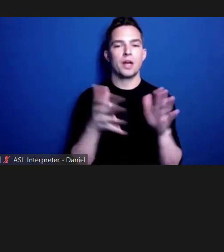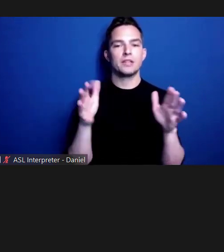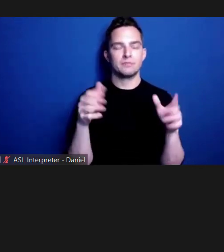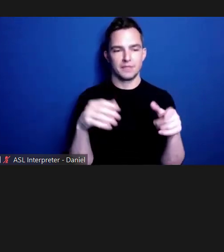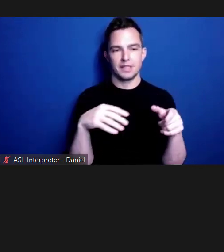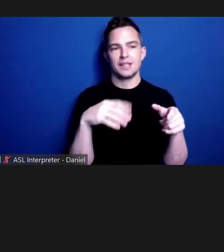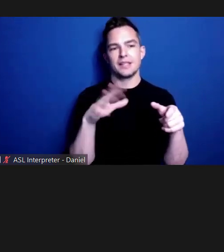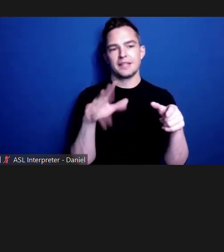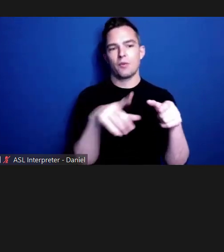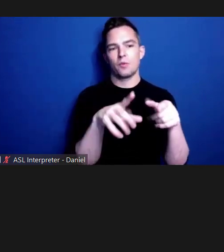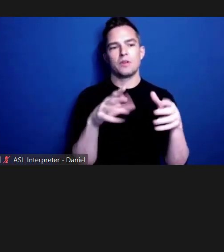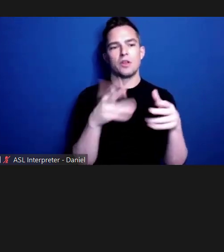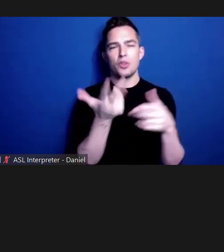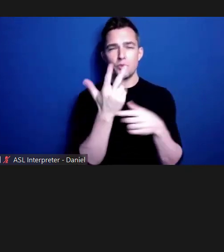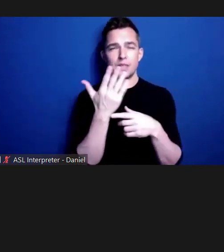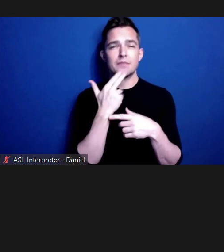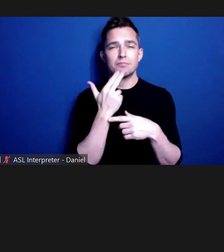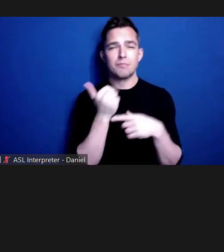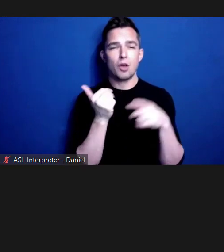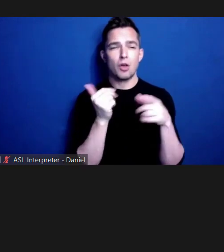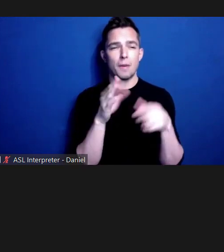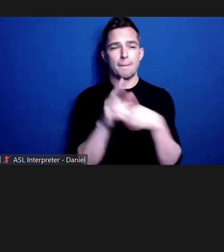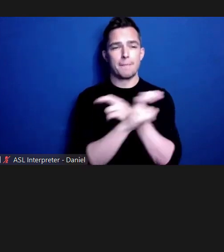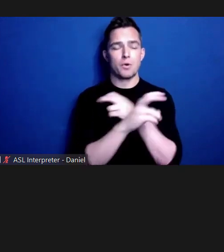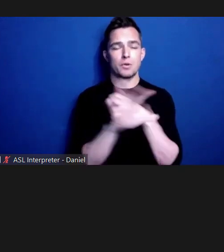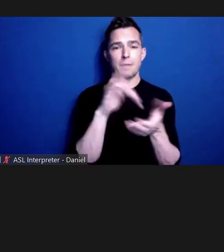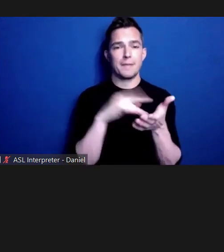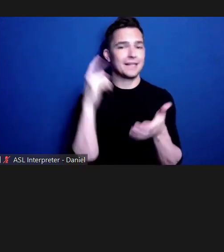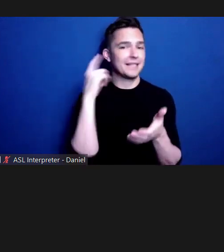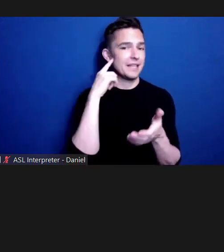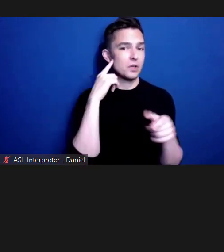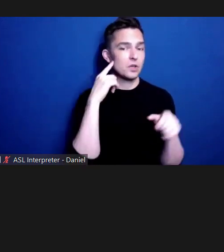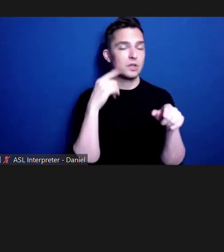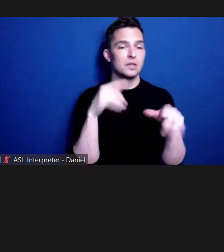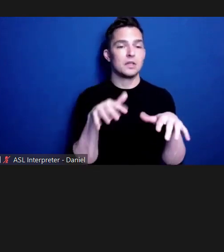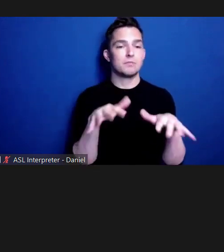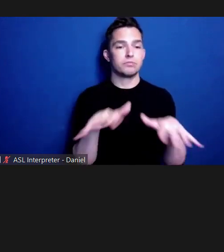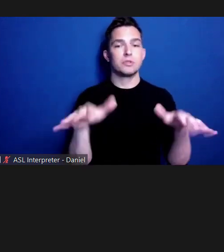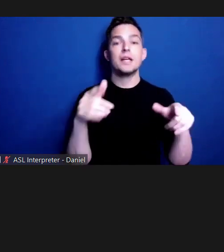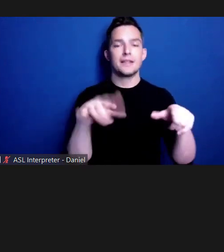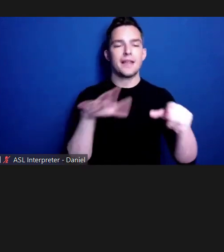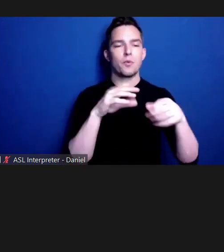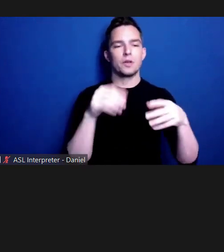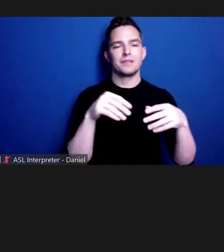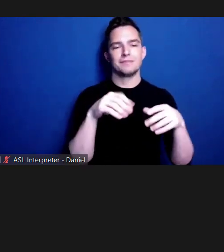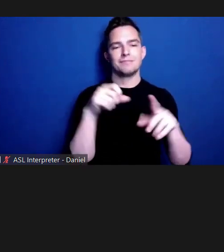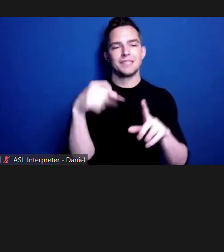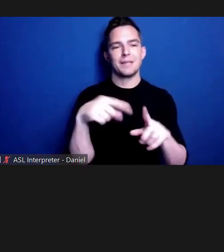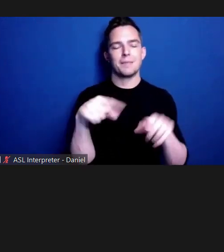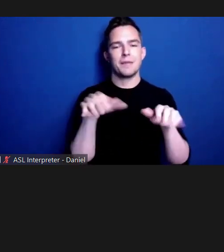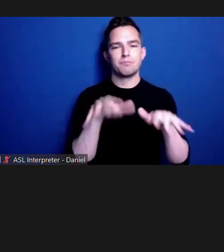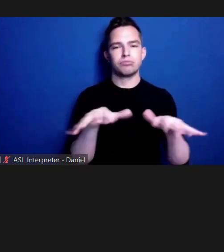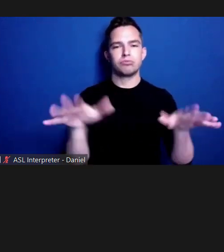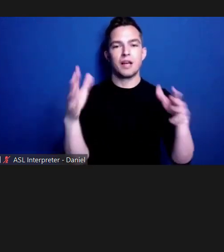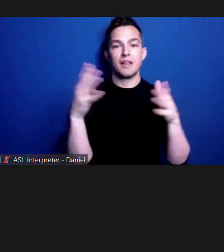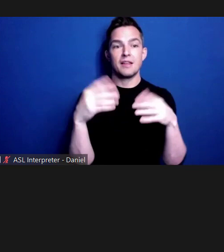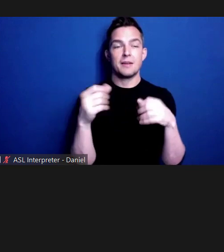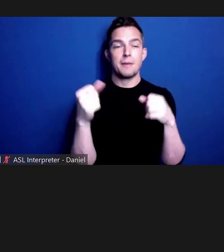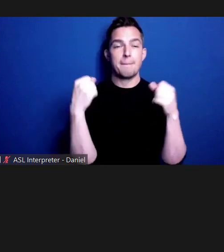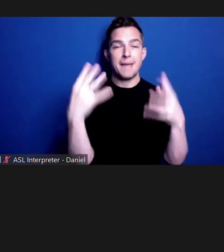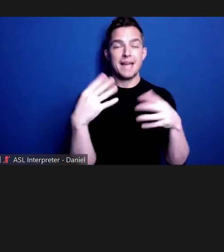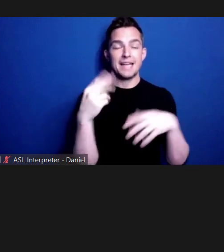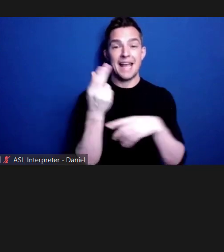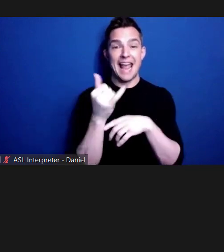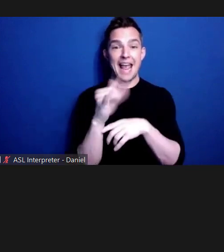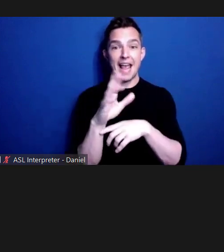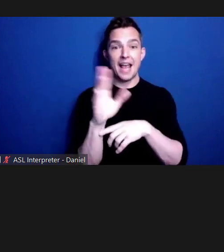three small bones in the middle ear. This movement stimulates thousands of tiny sensitive hair cells in